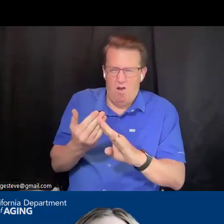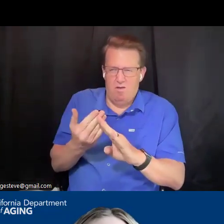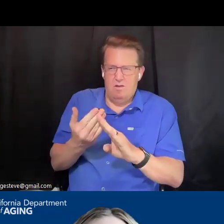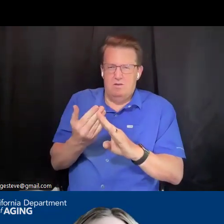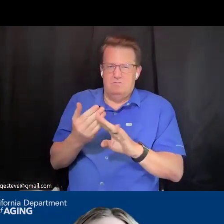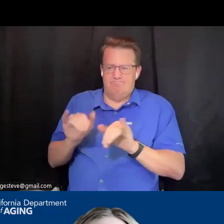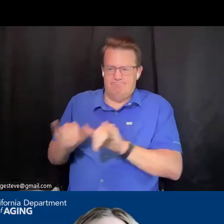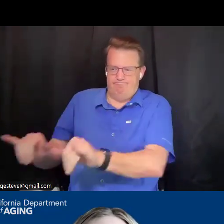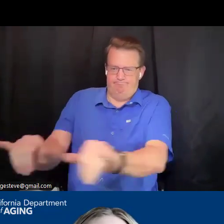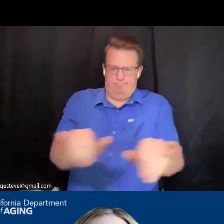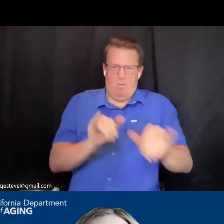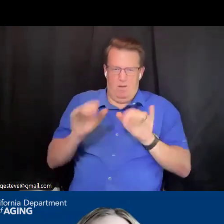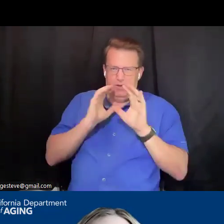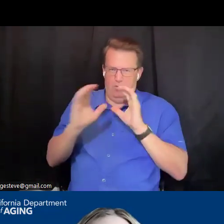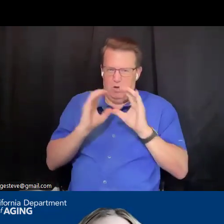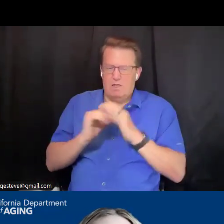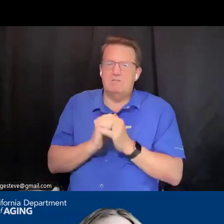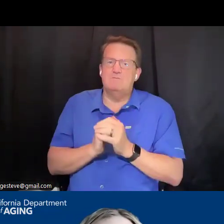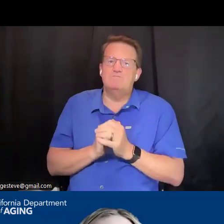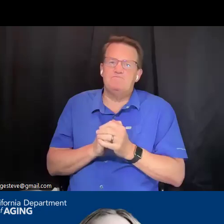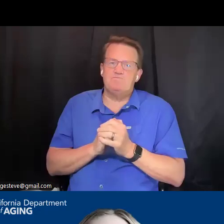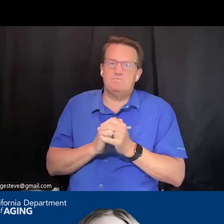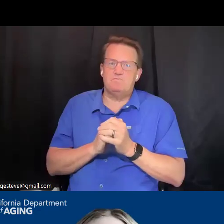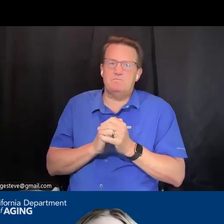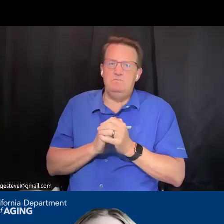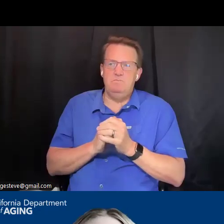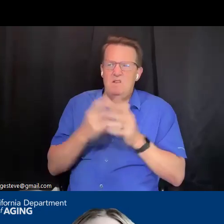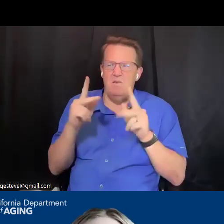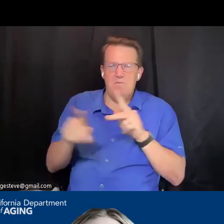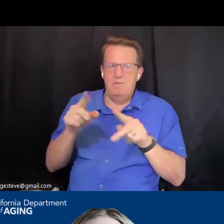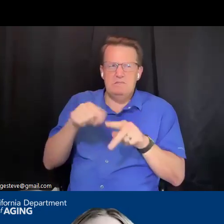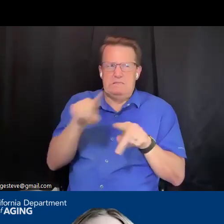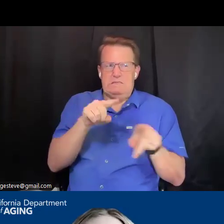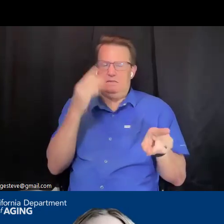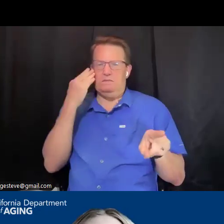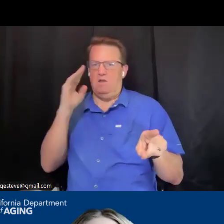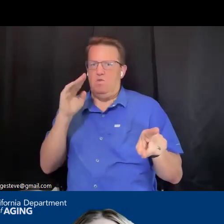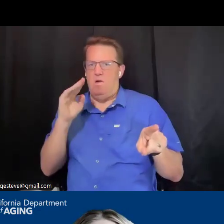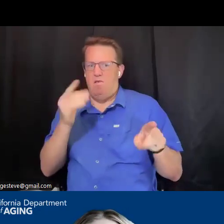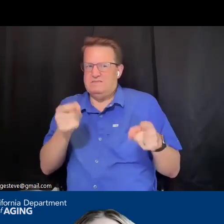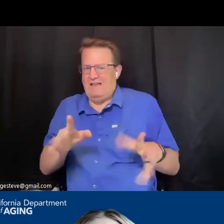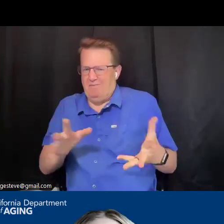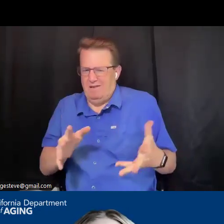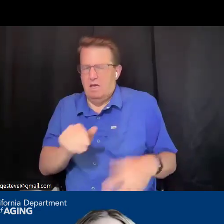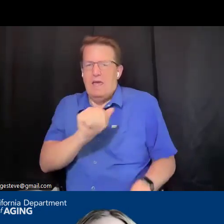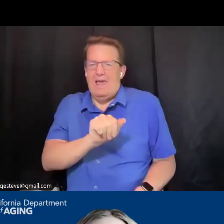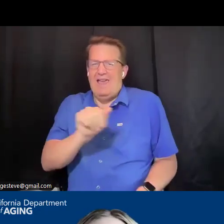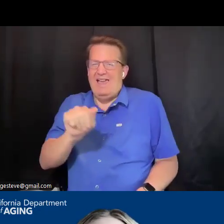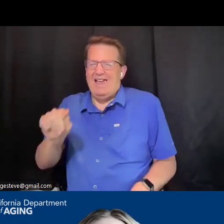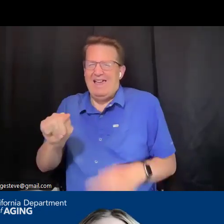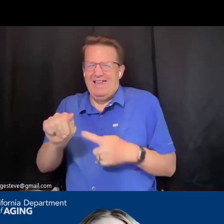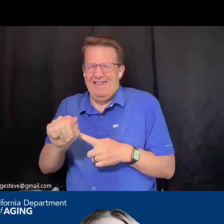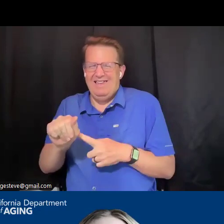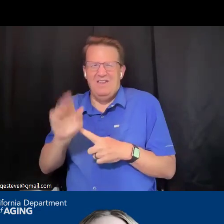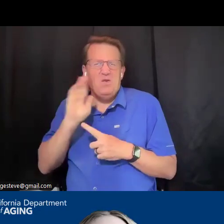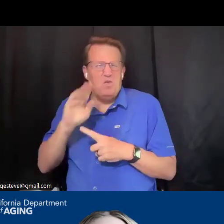here together today. For folks who are maybe not so familiar with this work, AAA is an acronym you're going to hear a